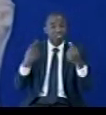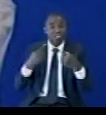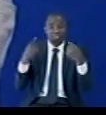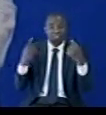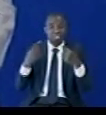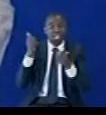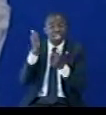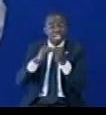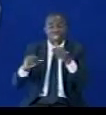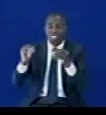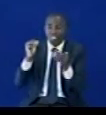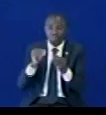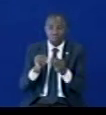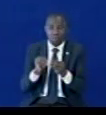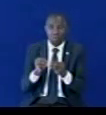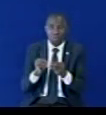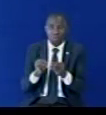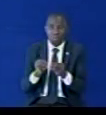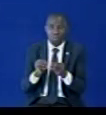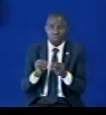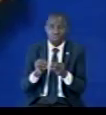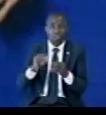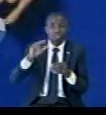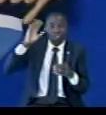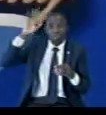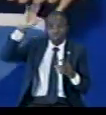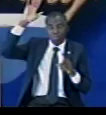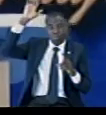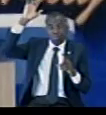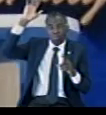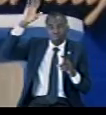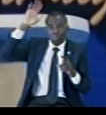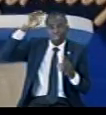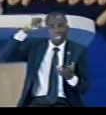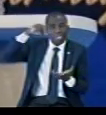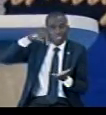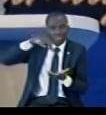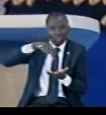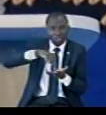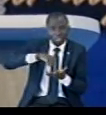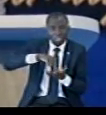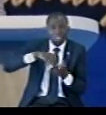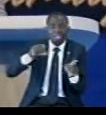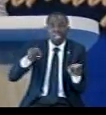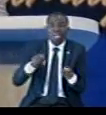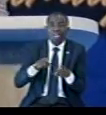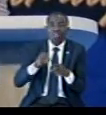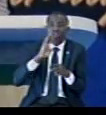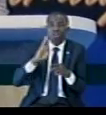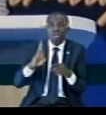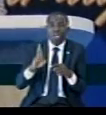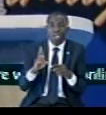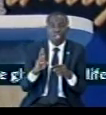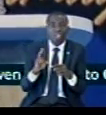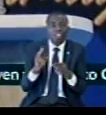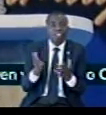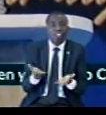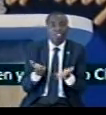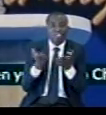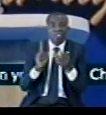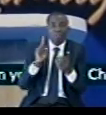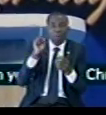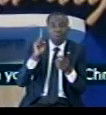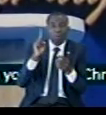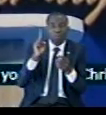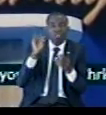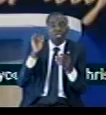transgression anymore. Raise up that hand. Stand up as you are raising up the hand. Stand up.